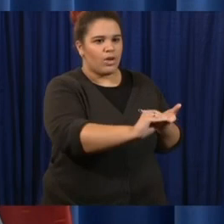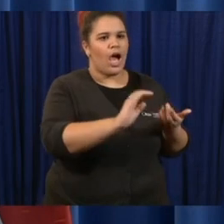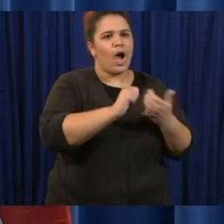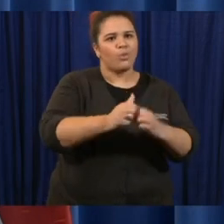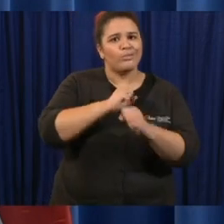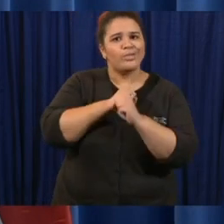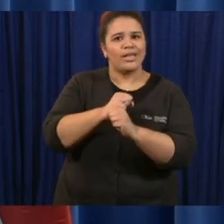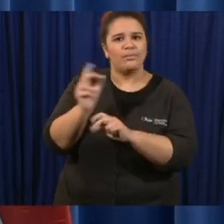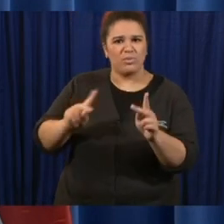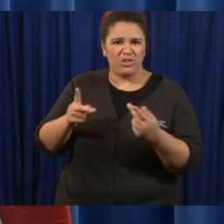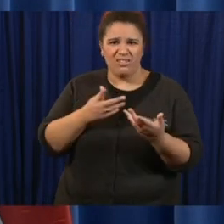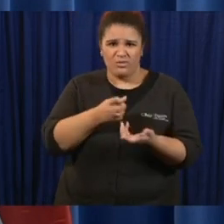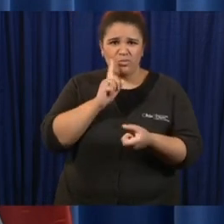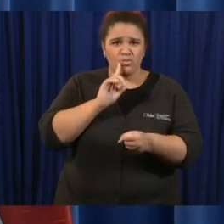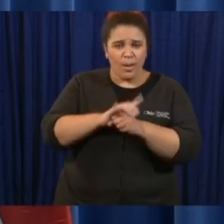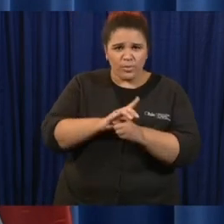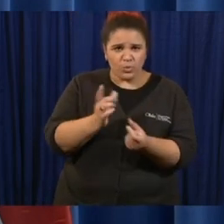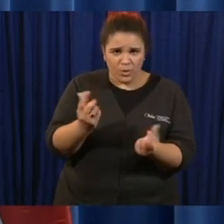public?